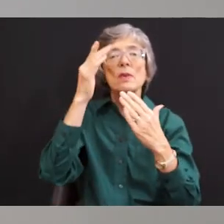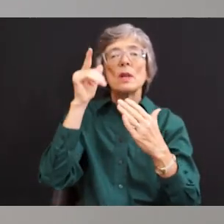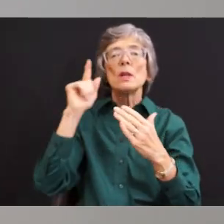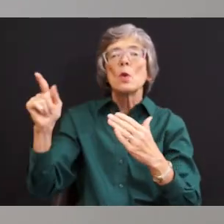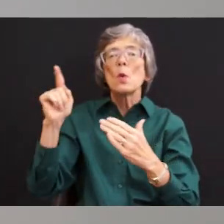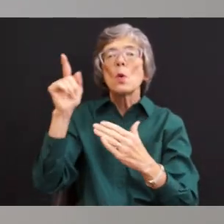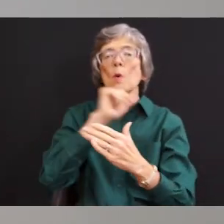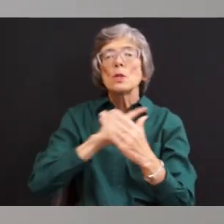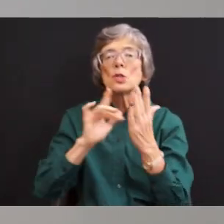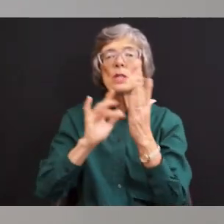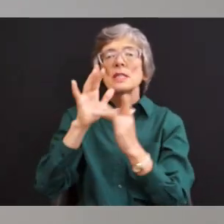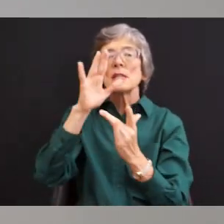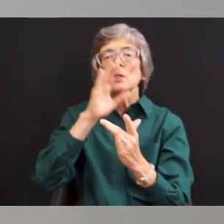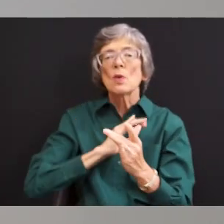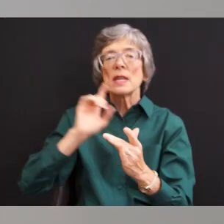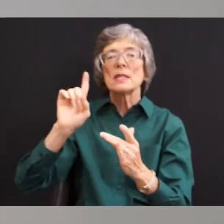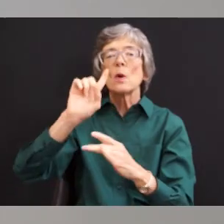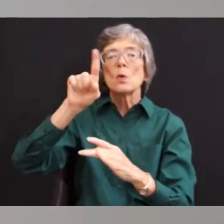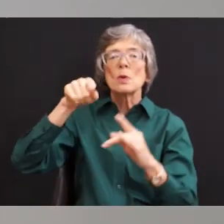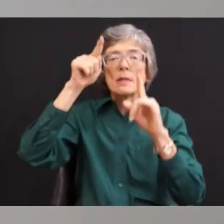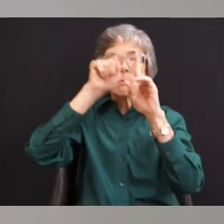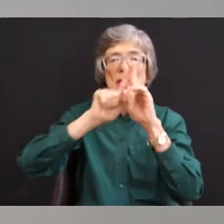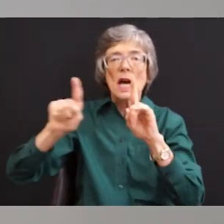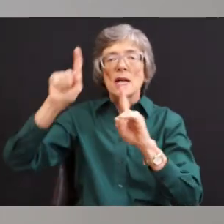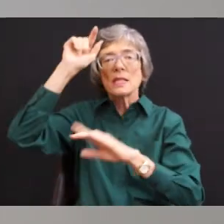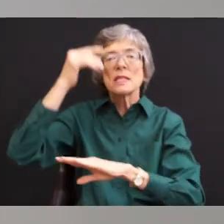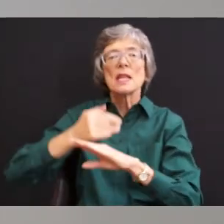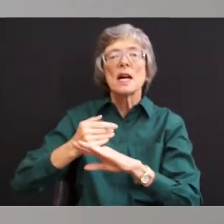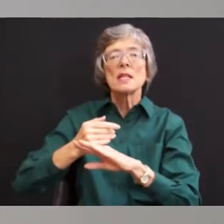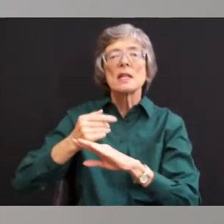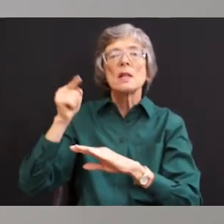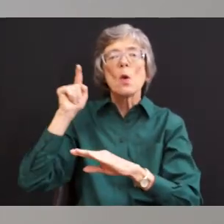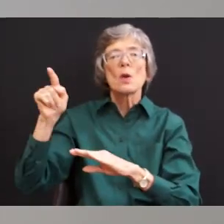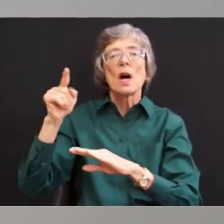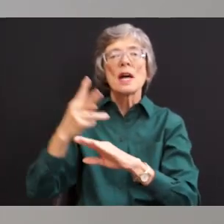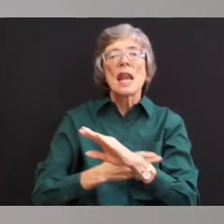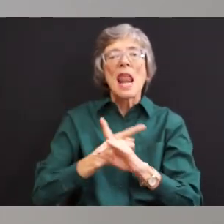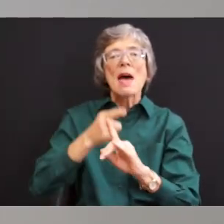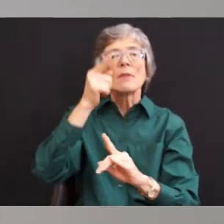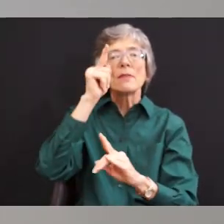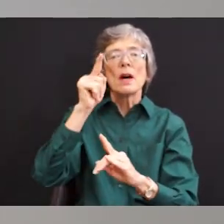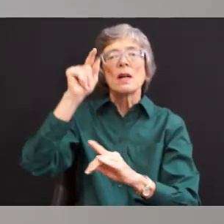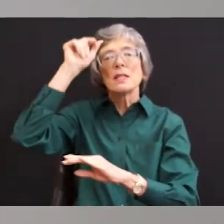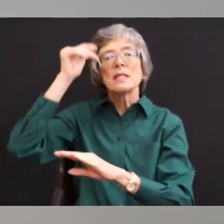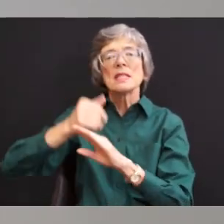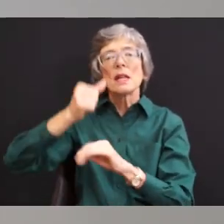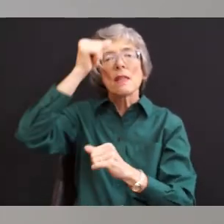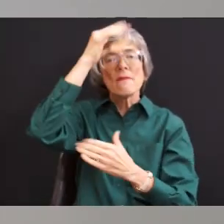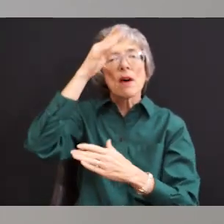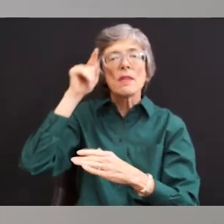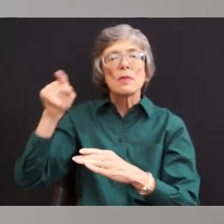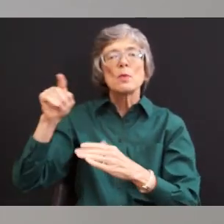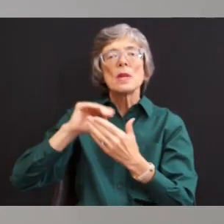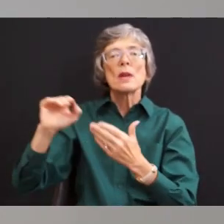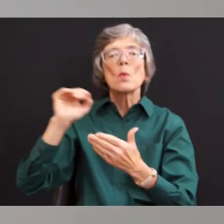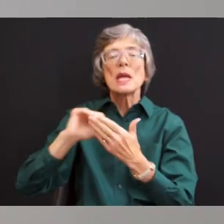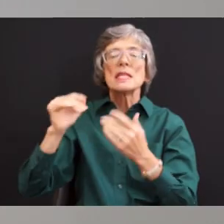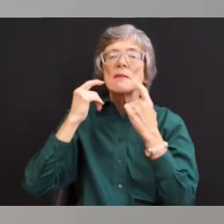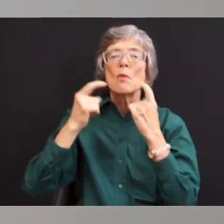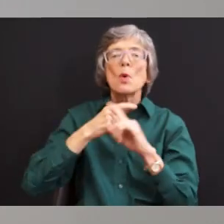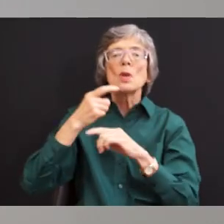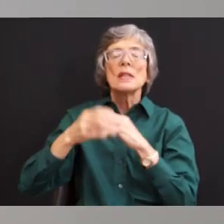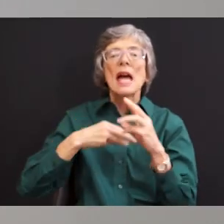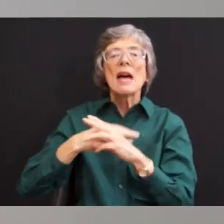Jesus Christ, only begotten Son, Lord God, Lamb of God, Son of the Father, you take away the sins of the